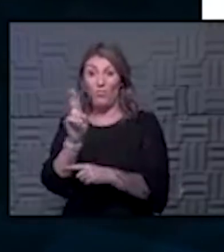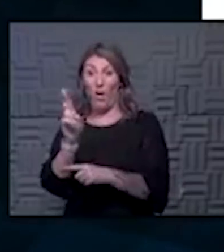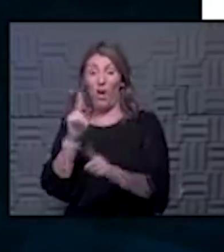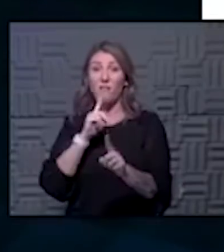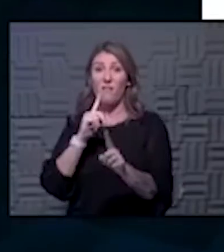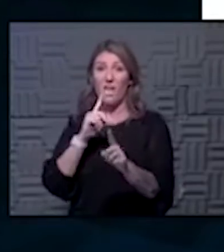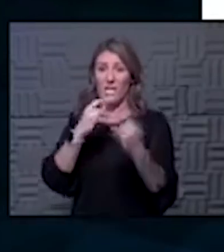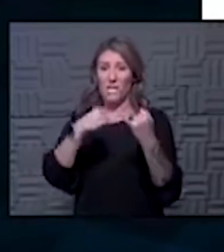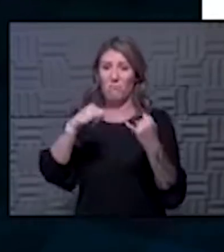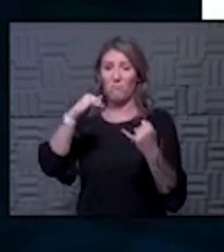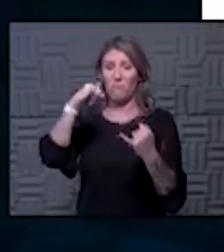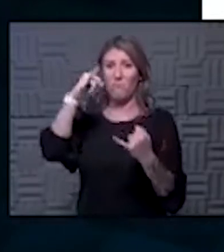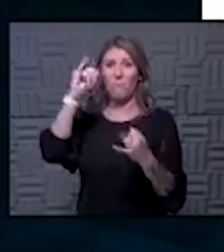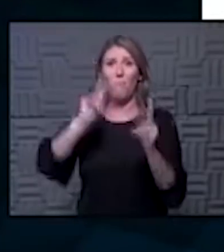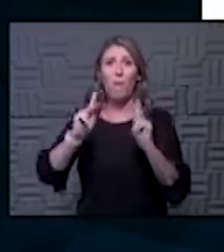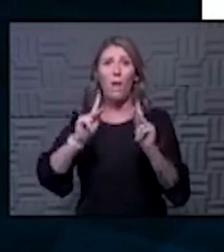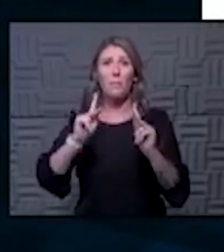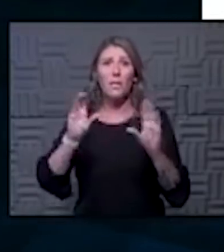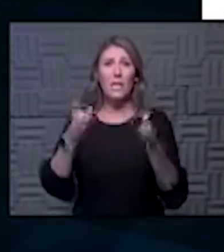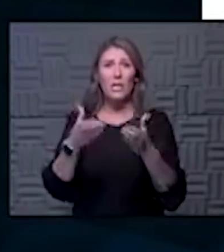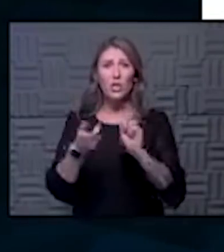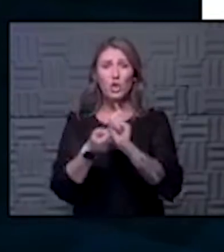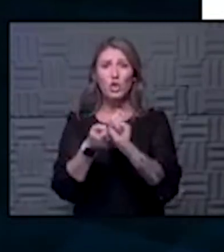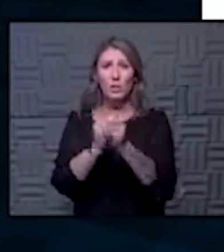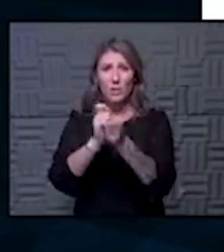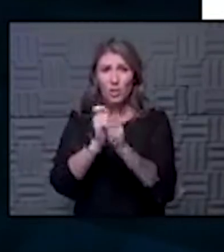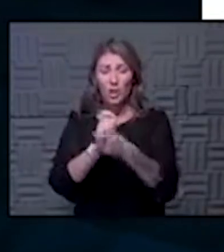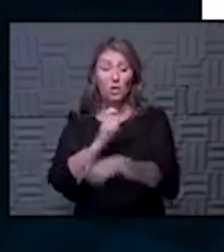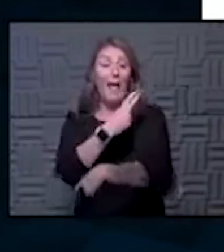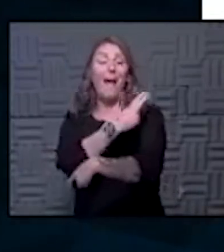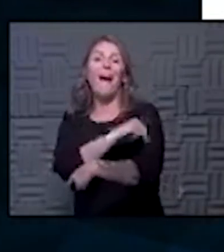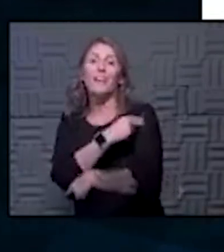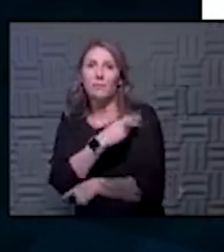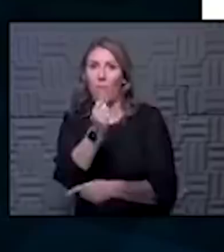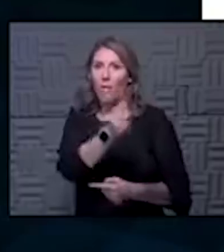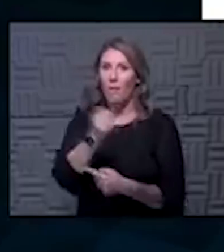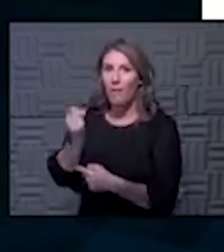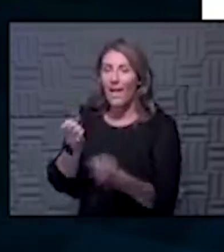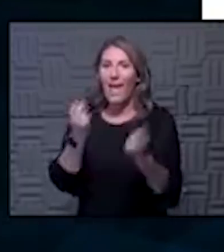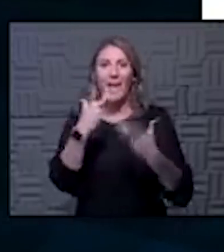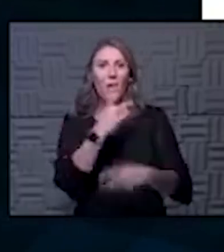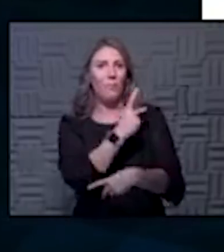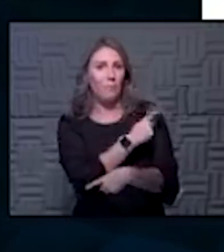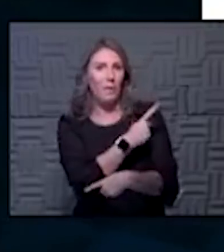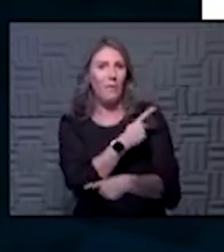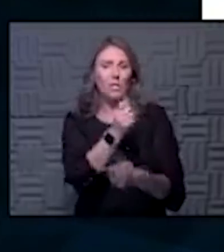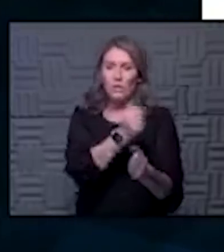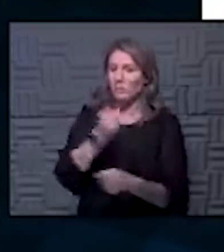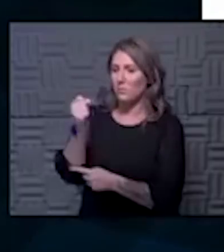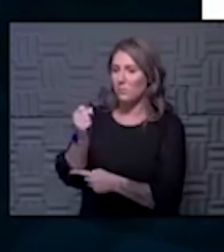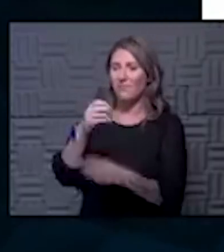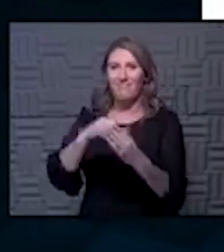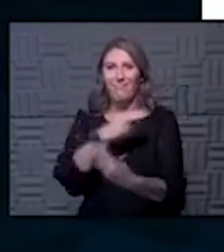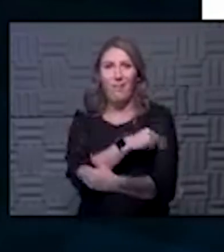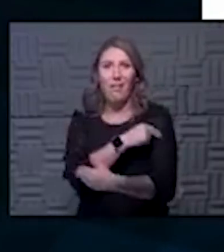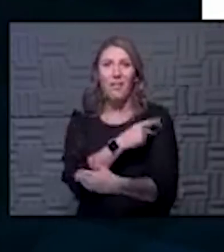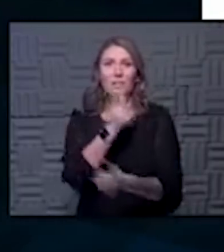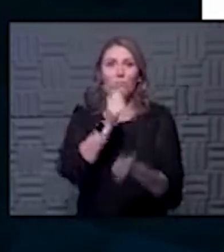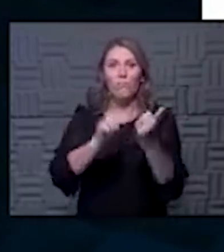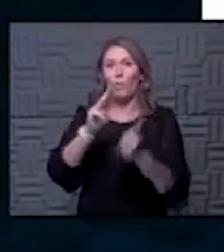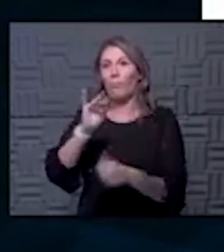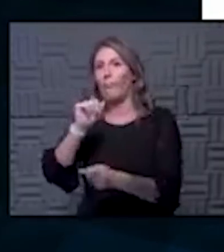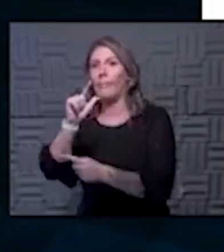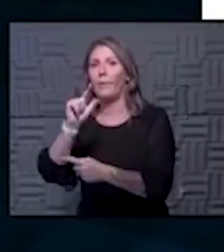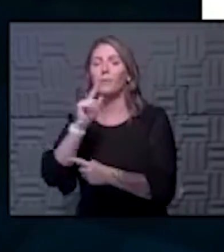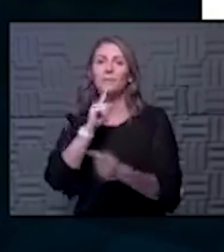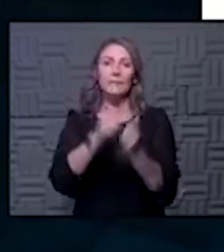are population-adjusted hospitalizations, so the number of hospitalized patients per million in each of the